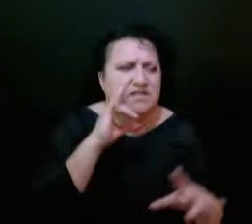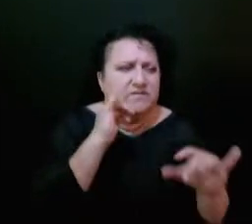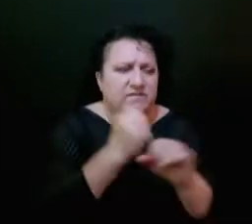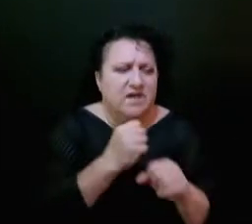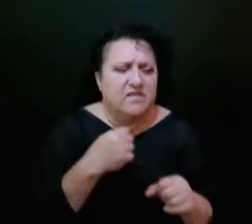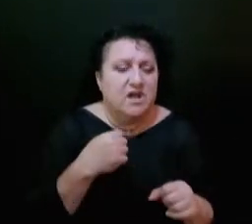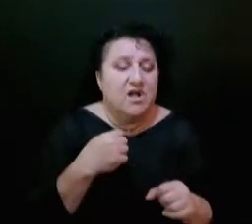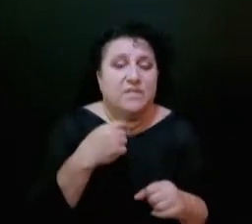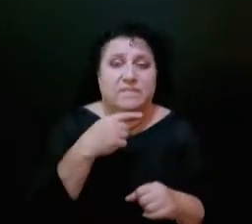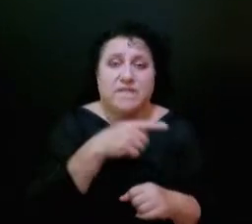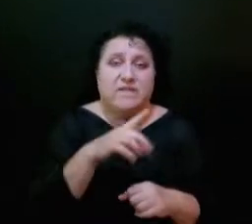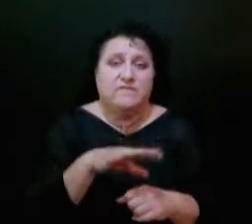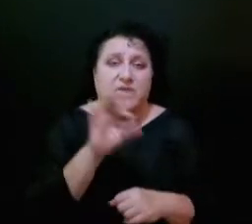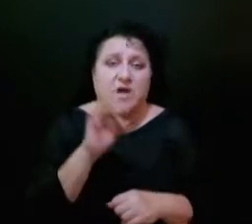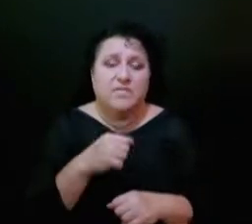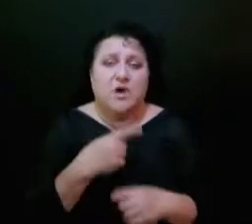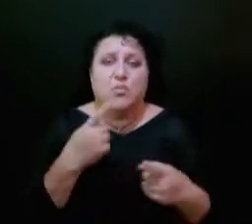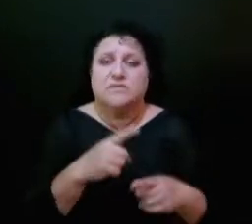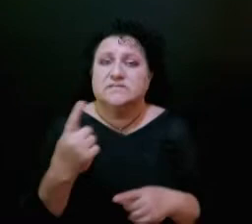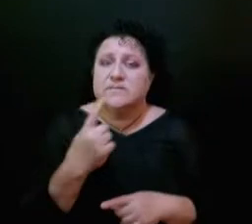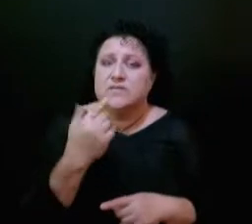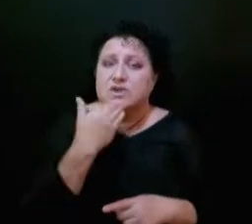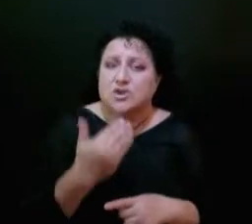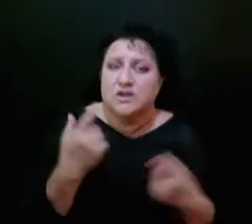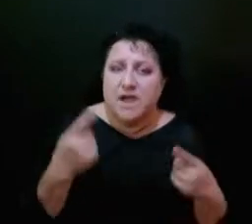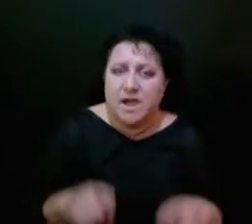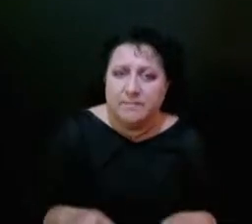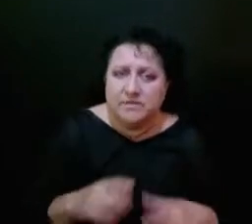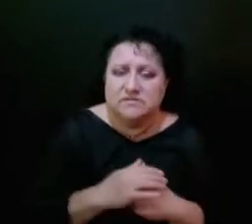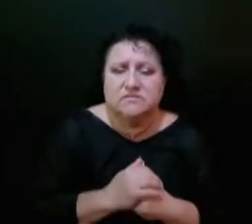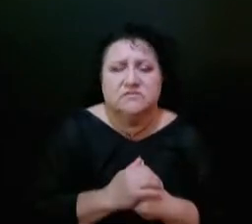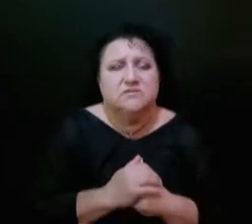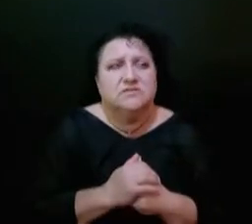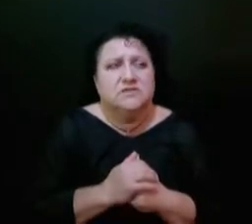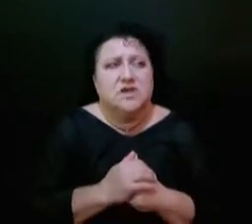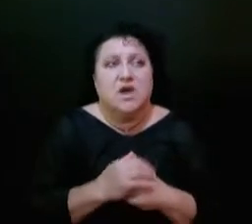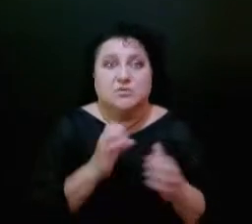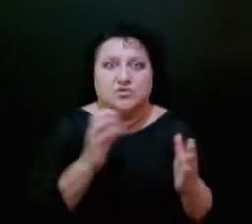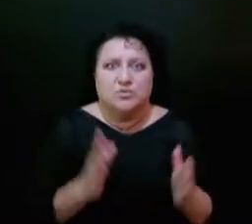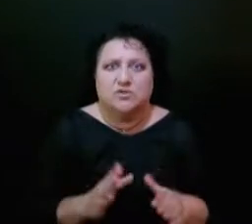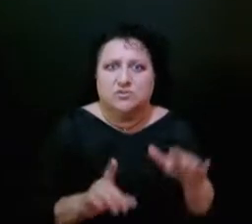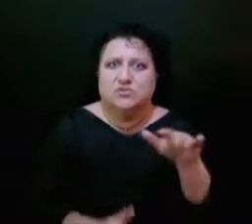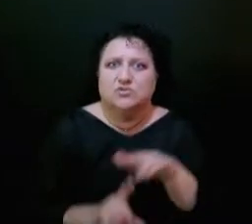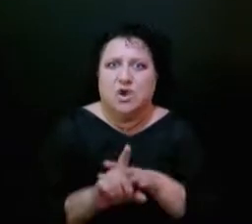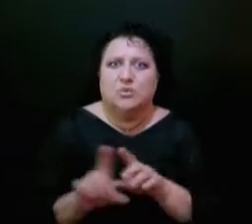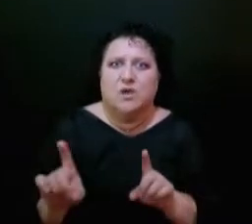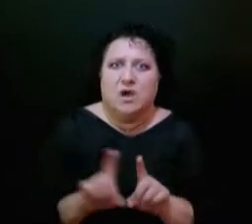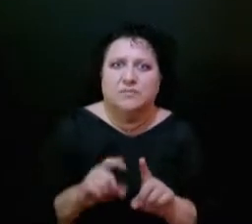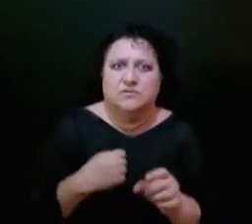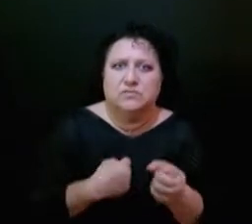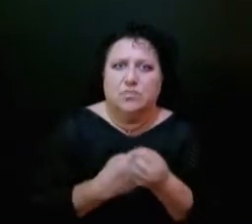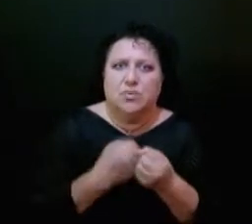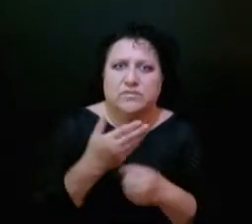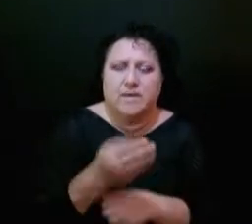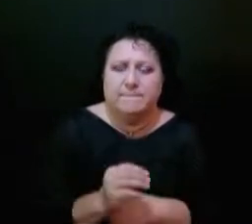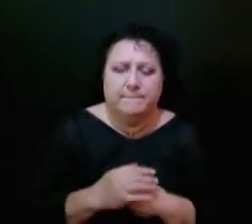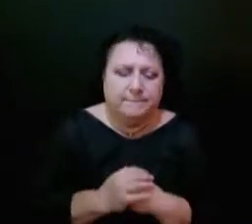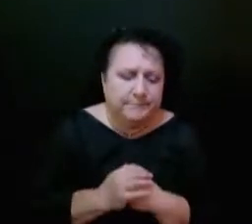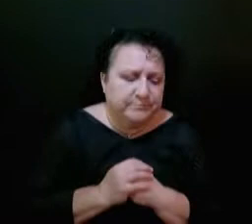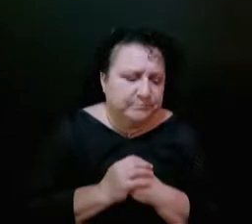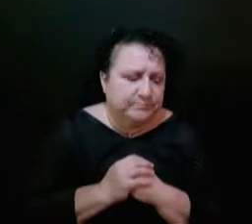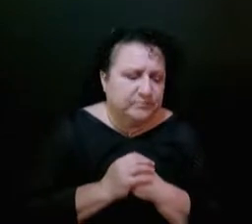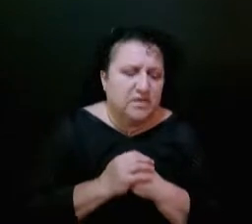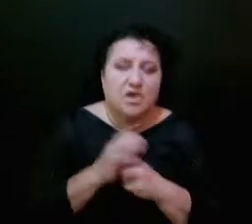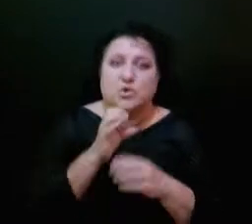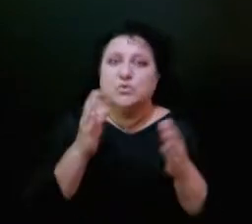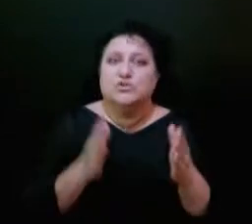happened in their lives, it was Christians who were there for them. It was Christians who helped them out. Again, we've allowed